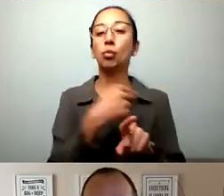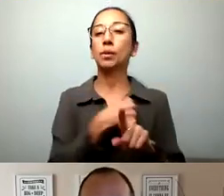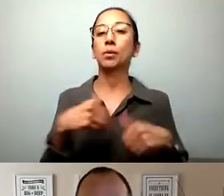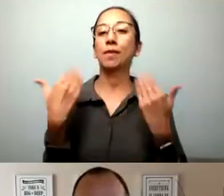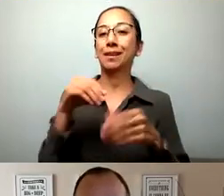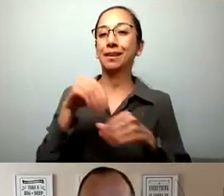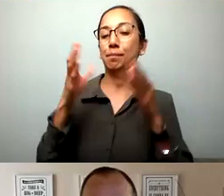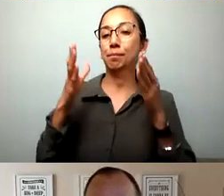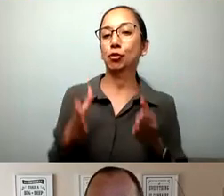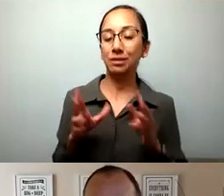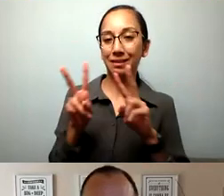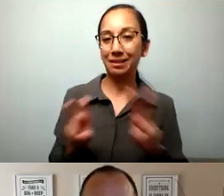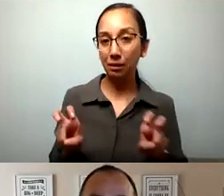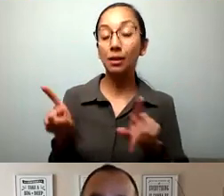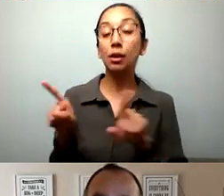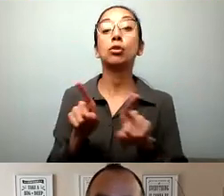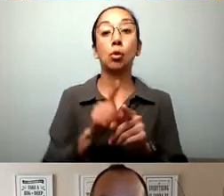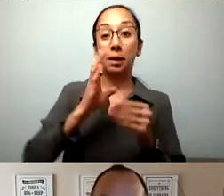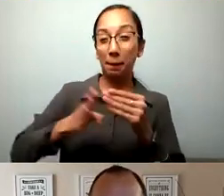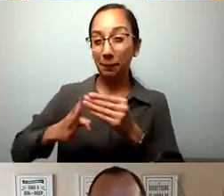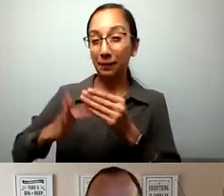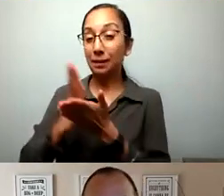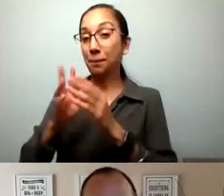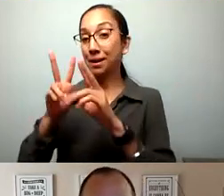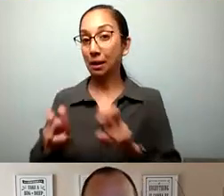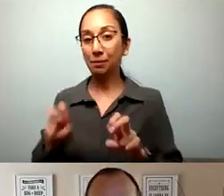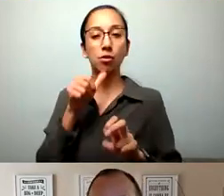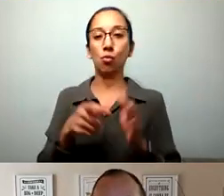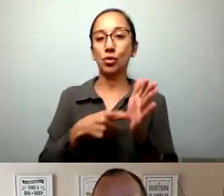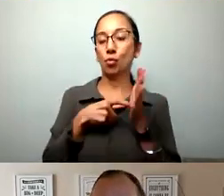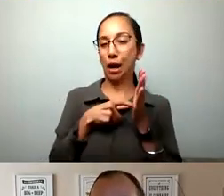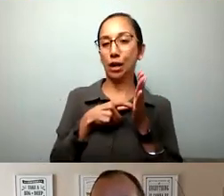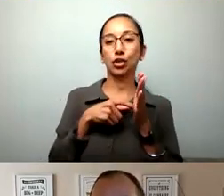well as continuing to complete assessments that do not require in-person